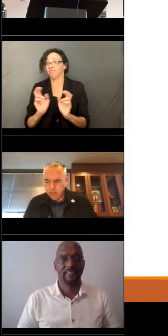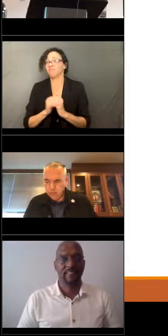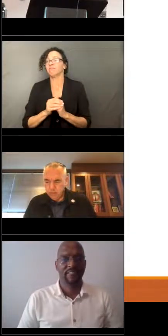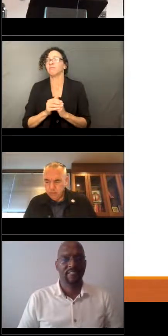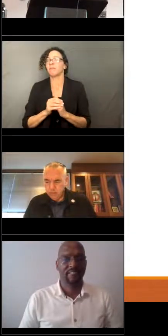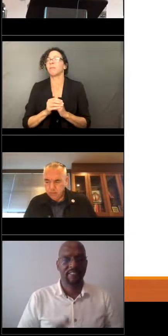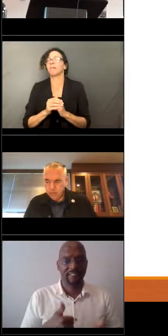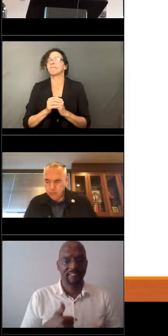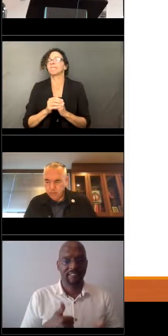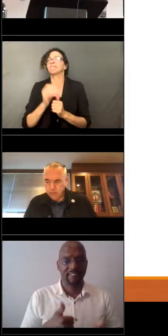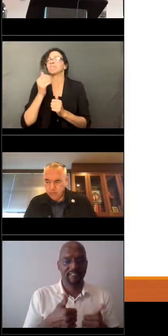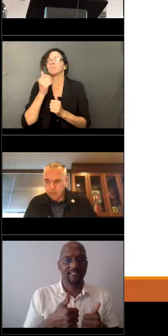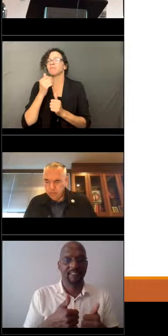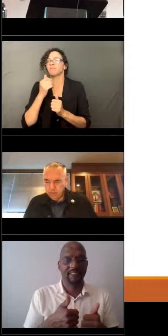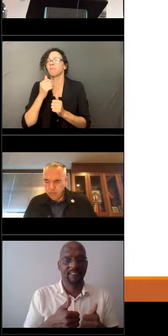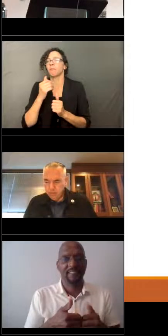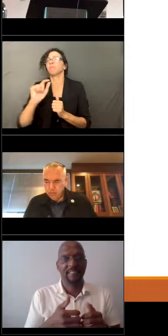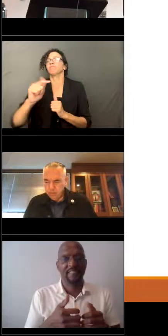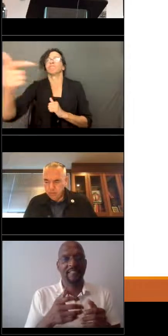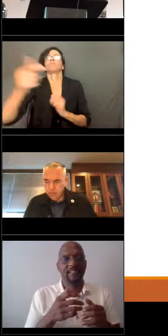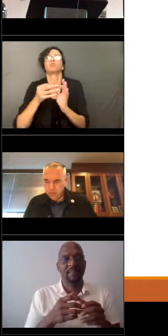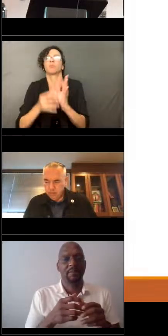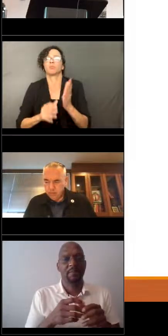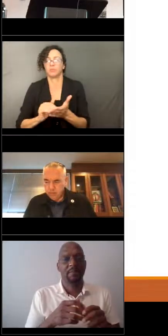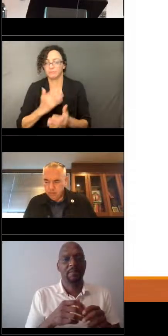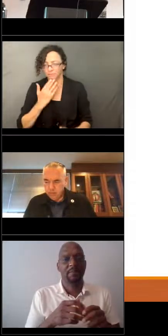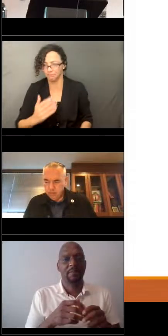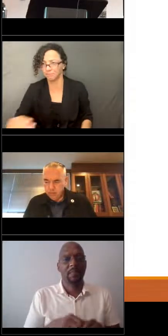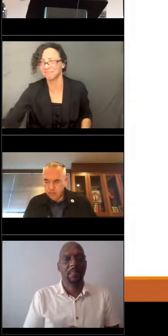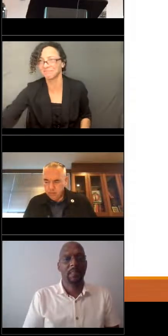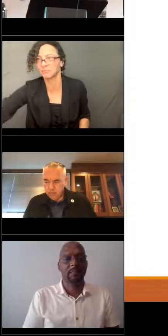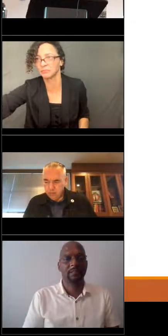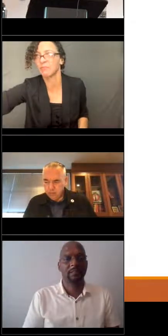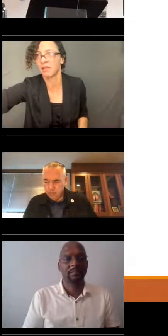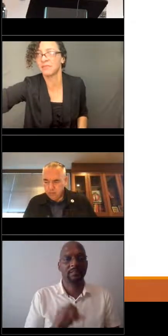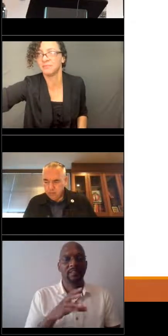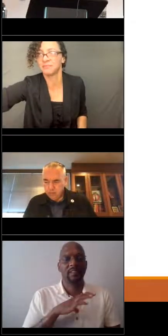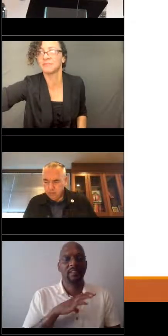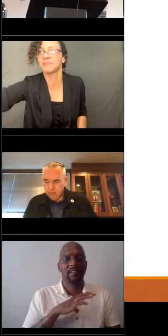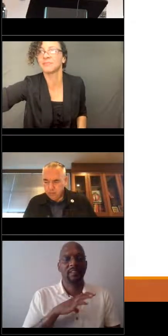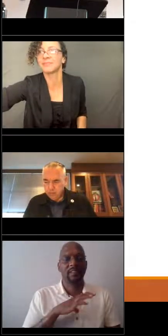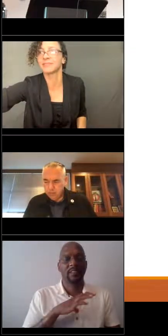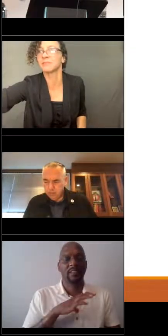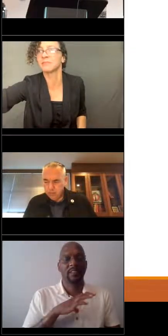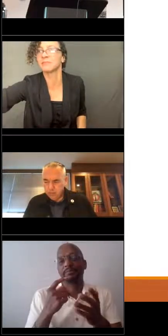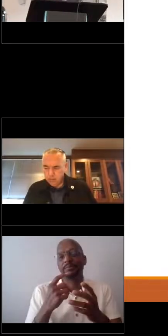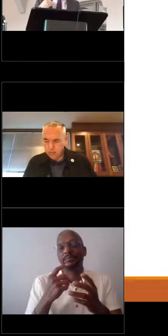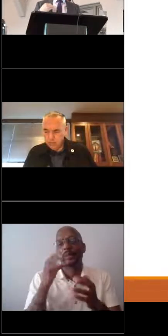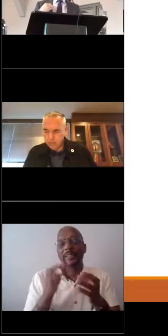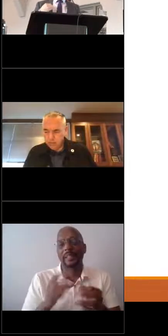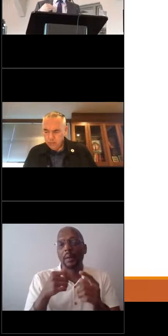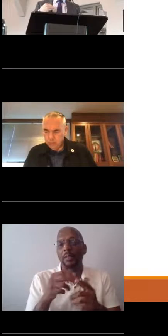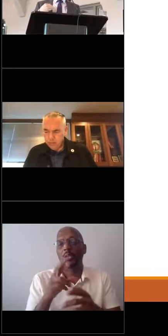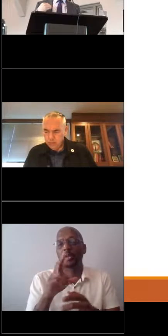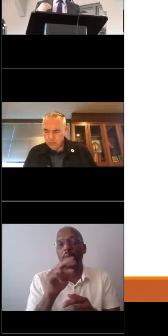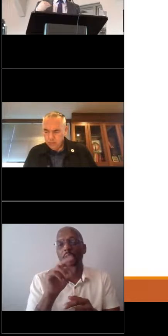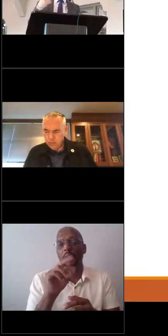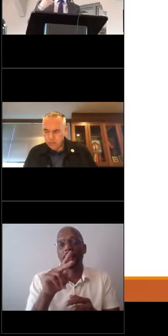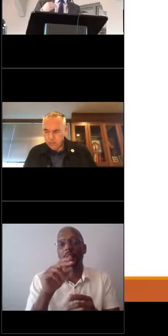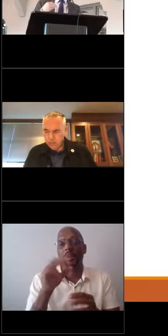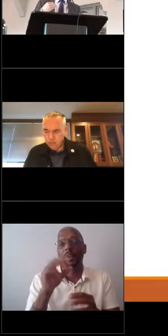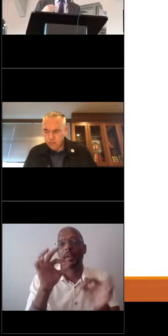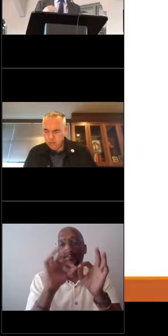is assigned a rank value based on that data, and we're screening for inclusion any census block that has